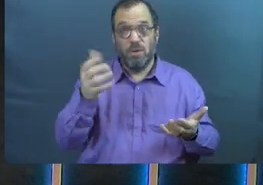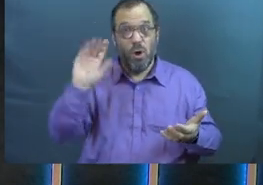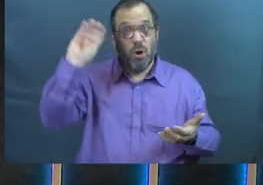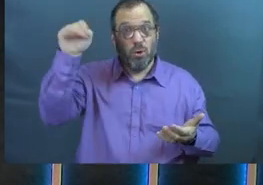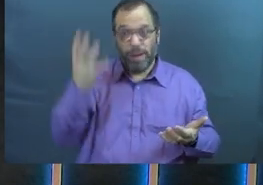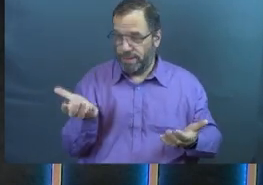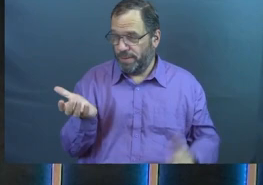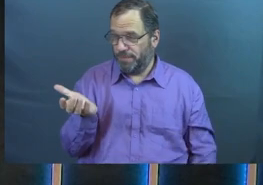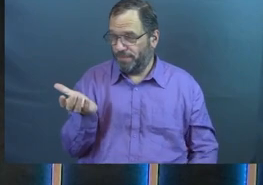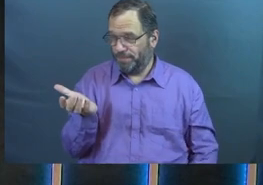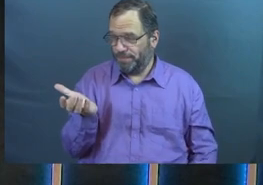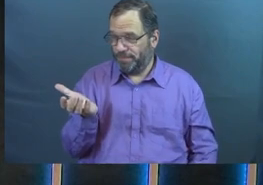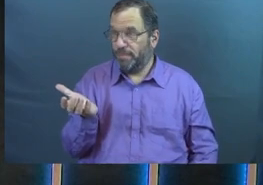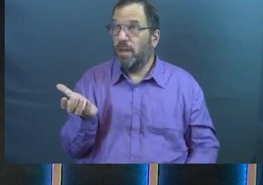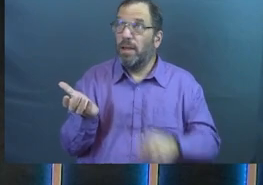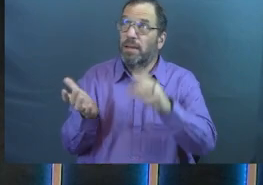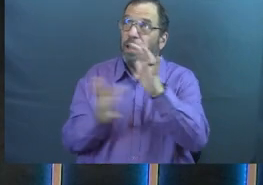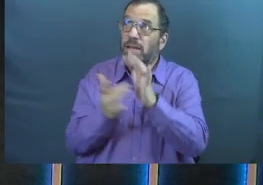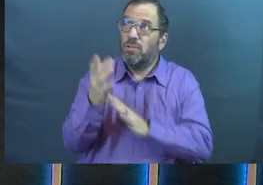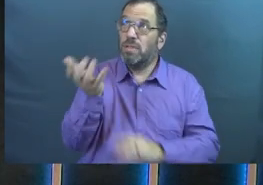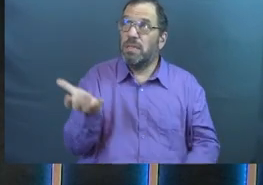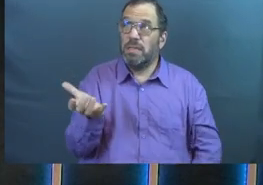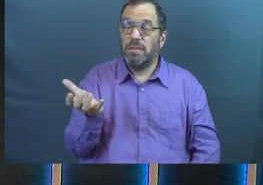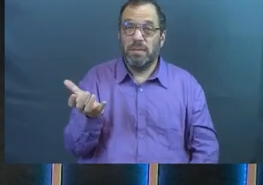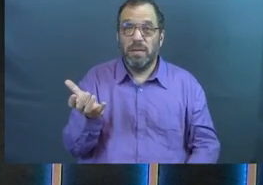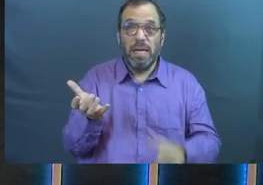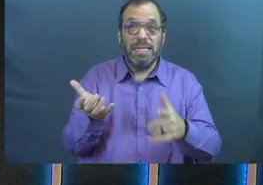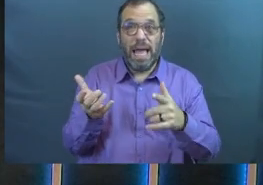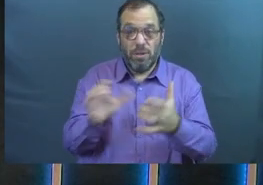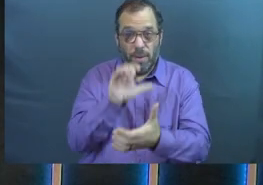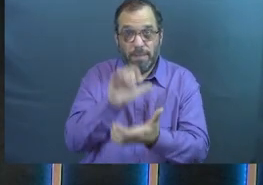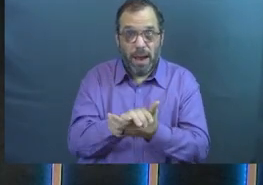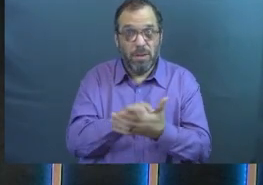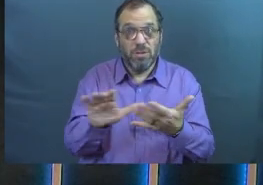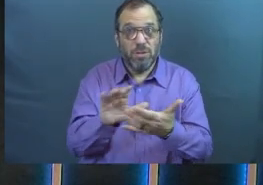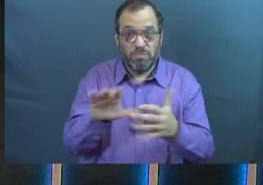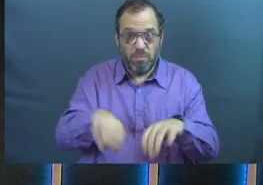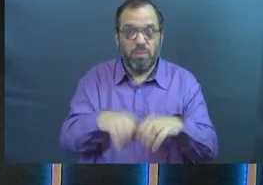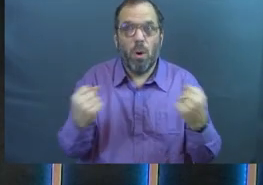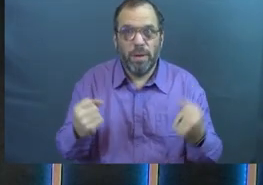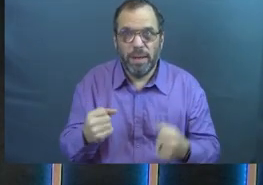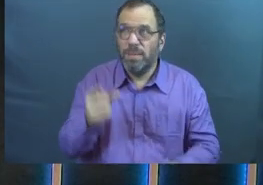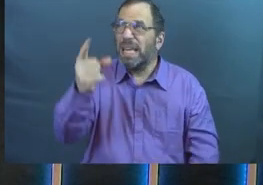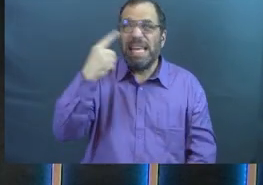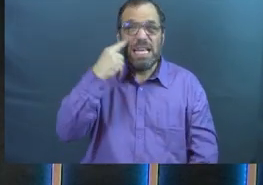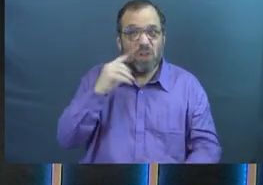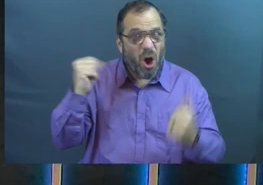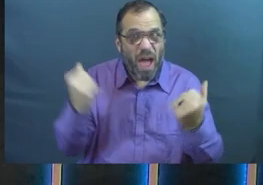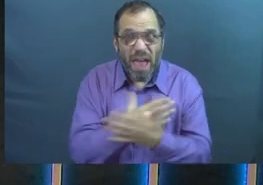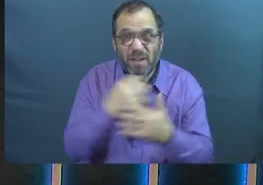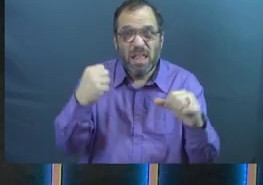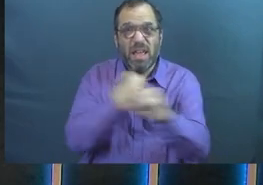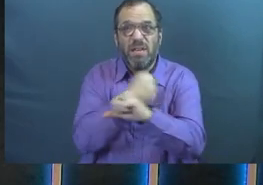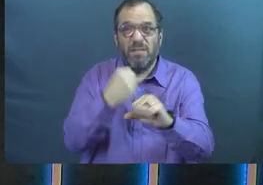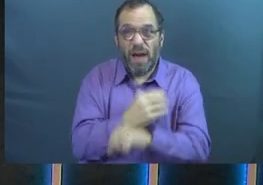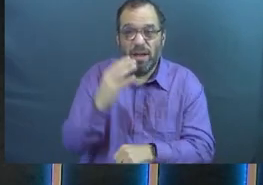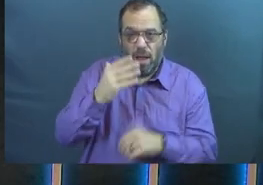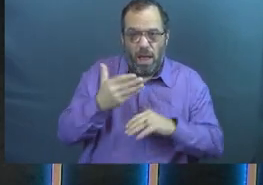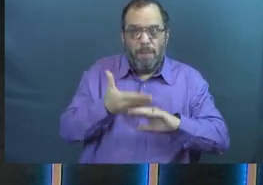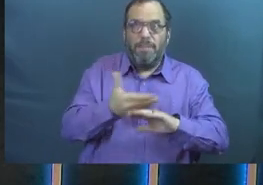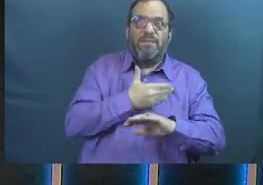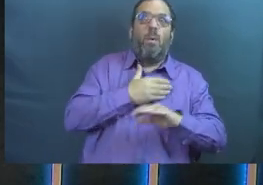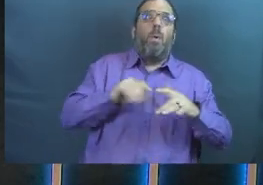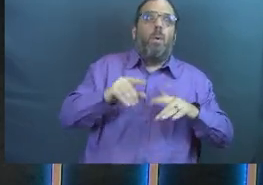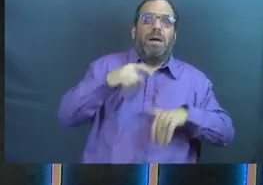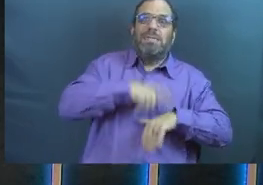hand. The fact that Jesus is not surprised at your broken marriage today. He saw every single fight you were ever going to have before the